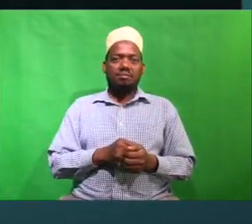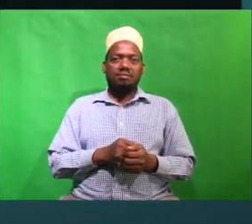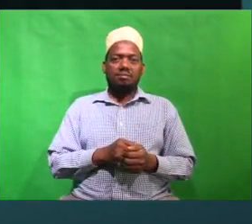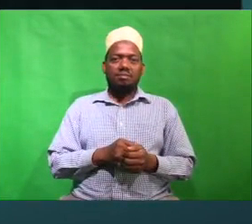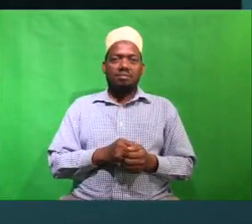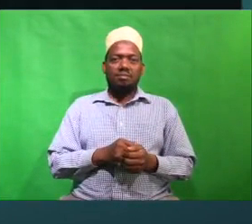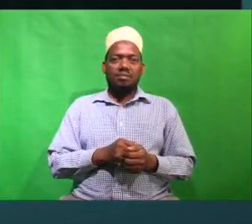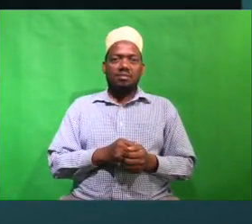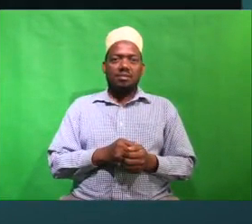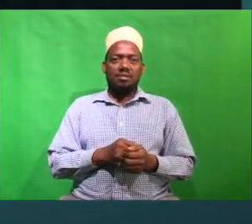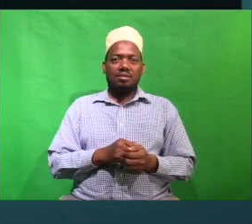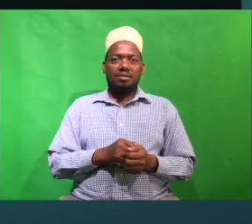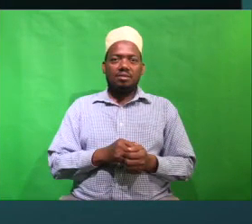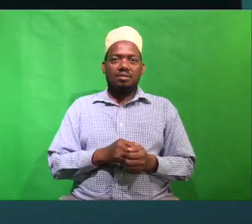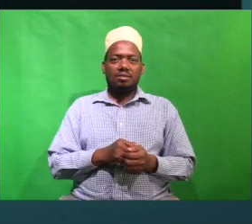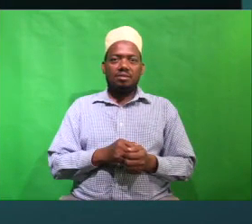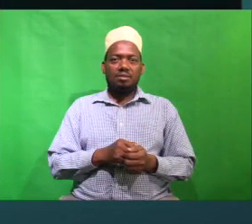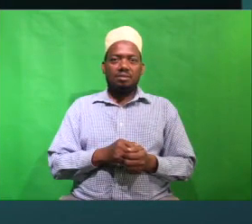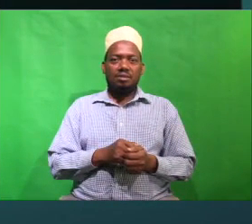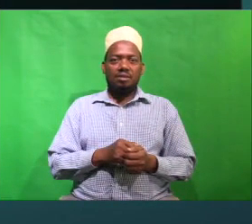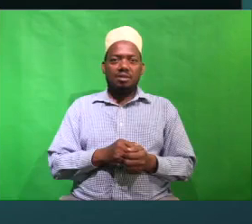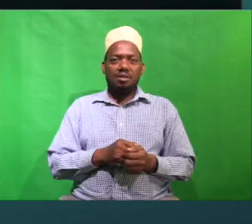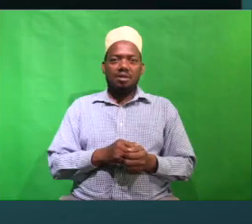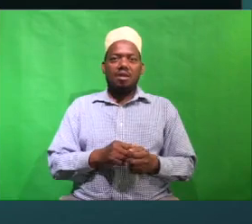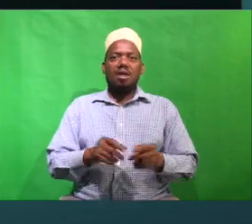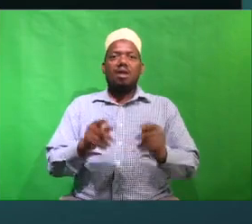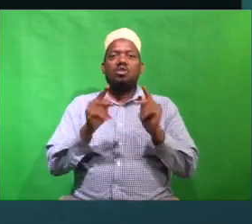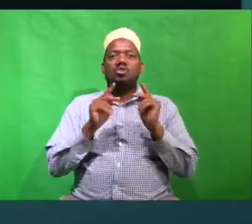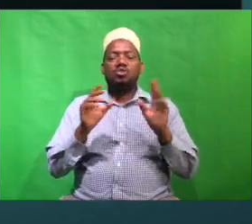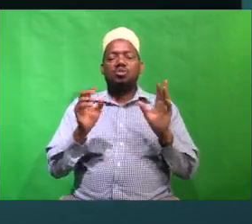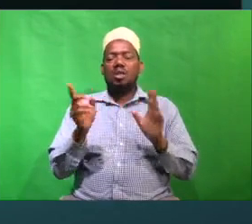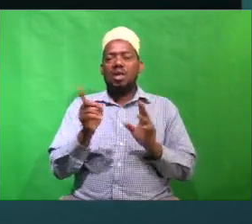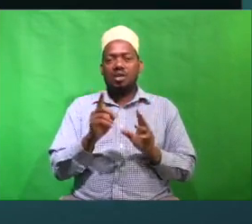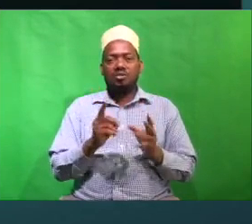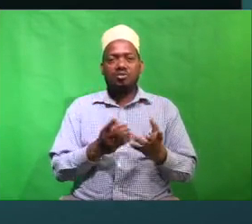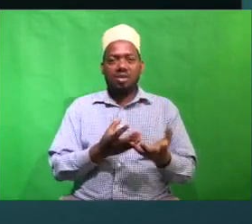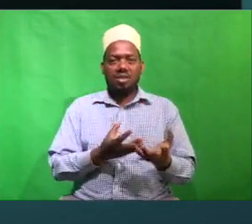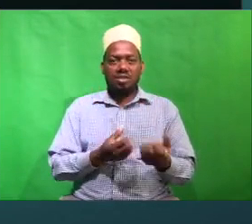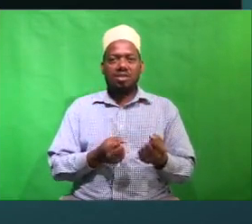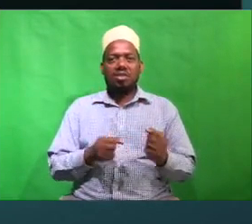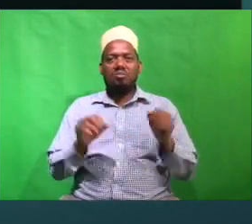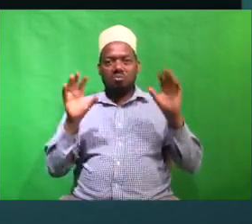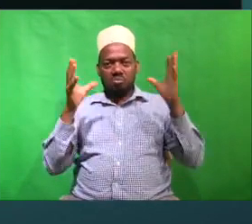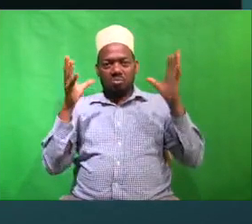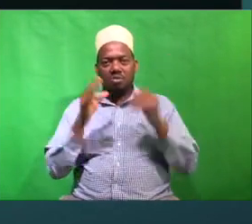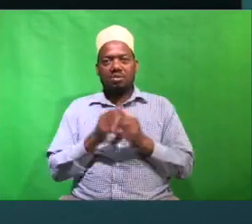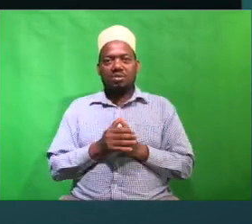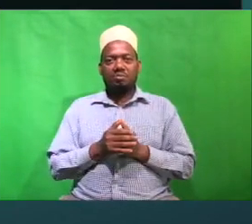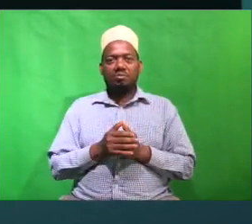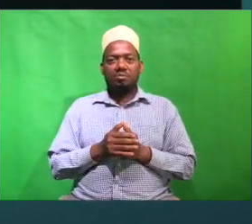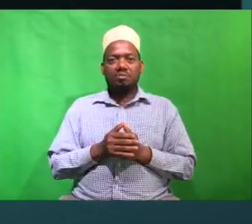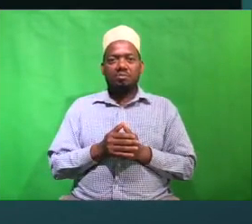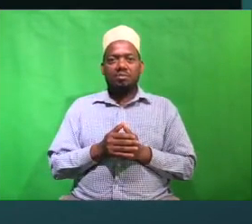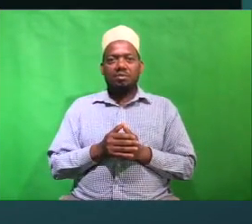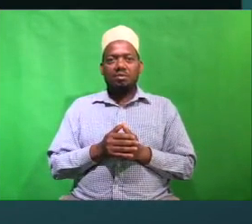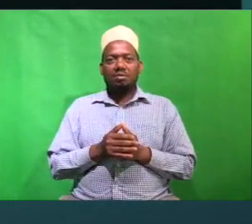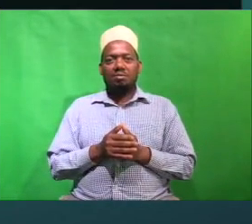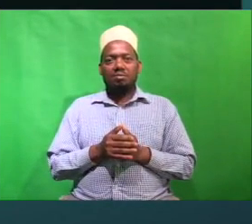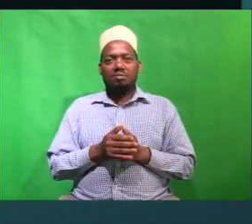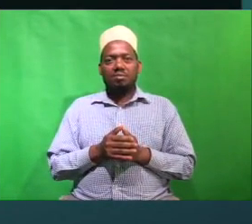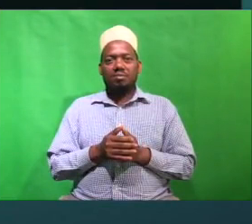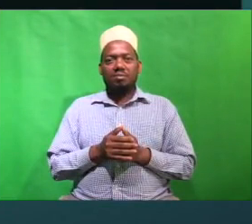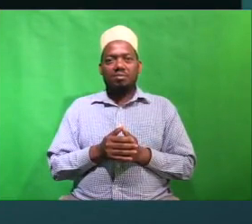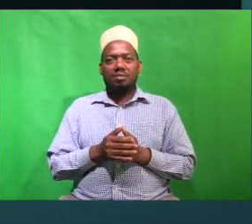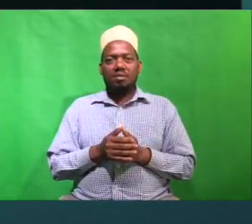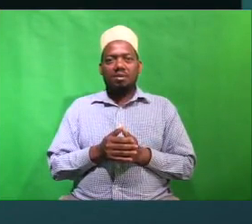subsistence economic, such as usual are not attractive population of the area. The area